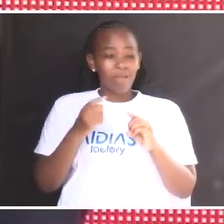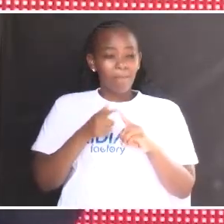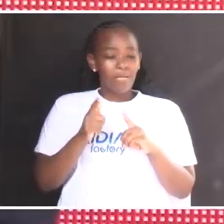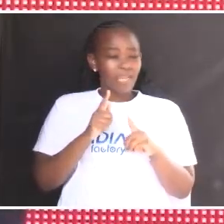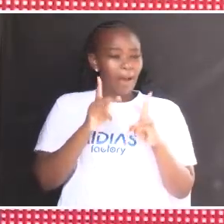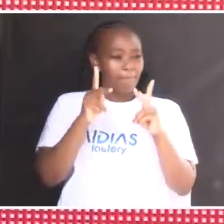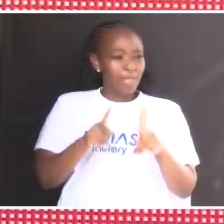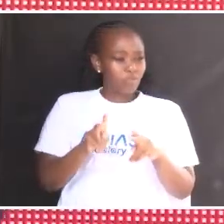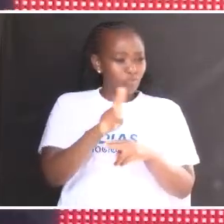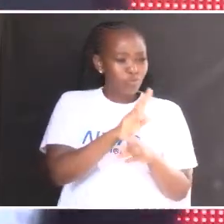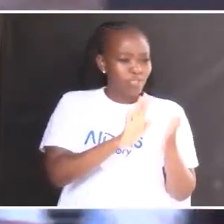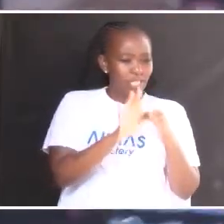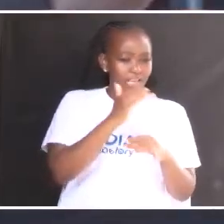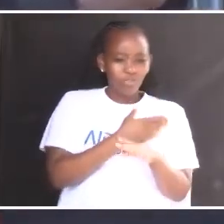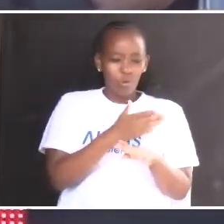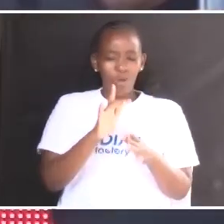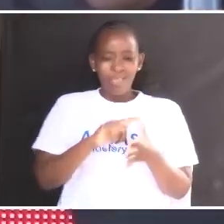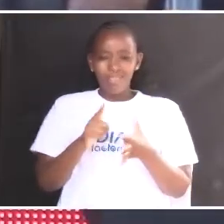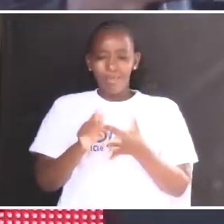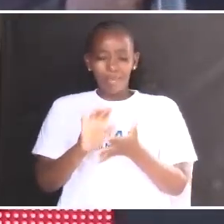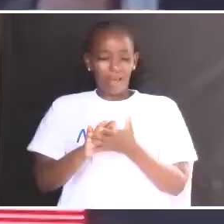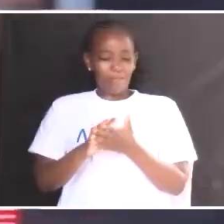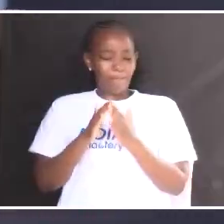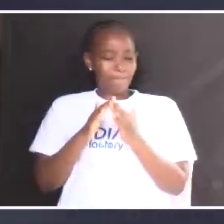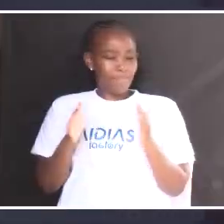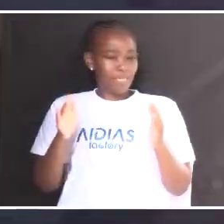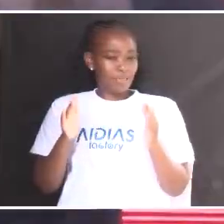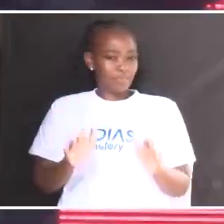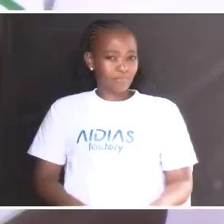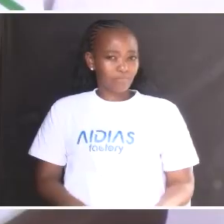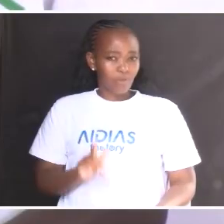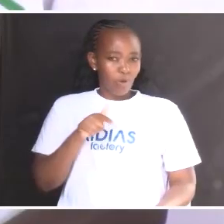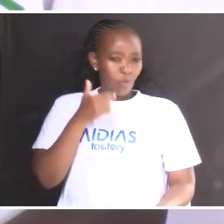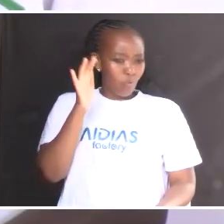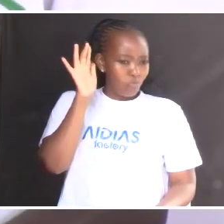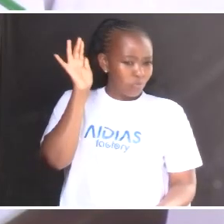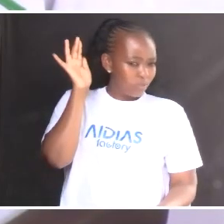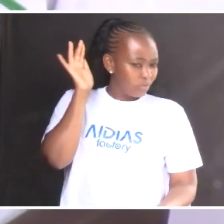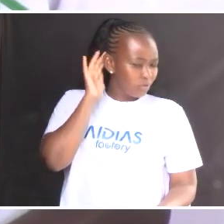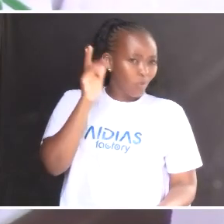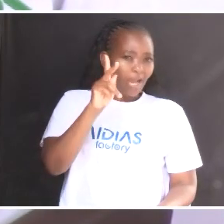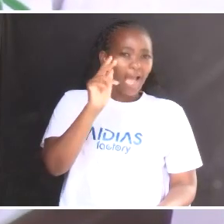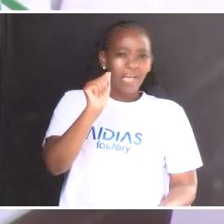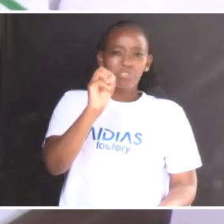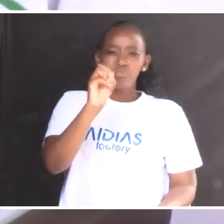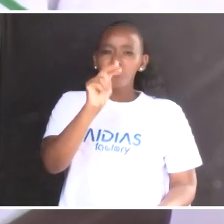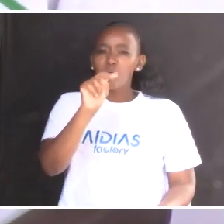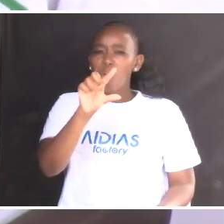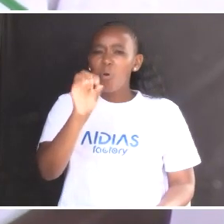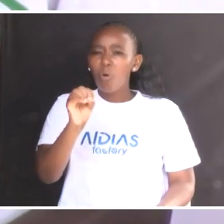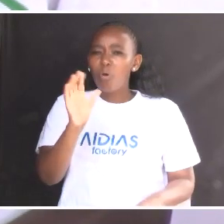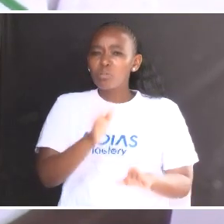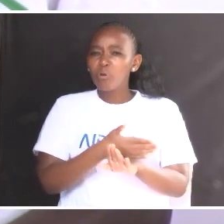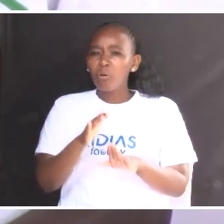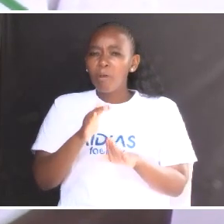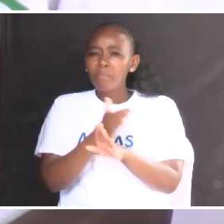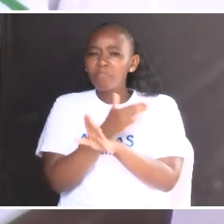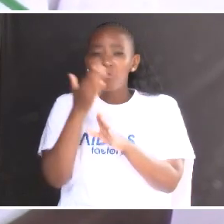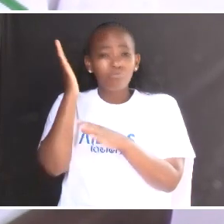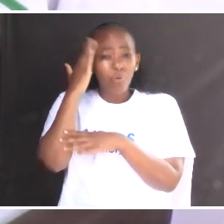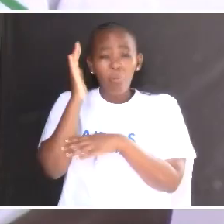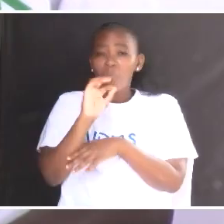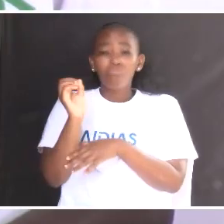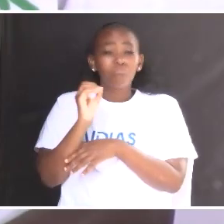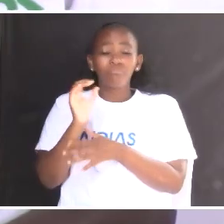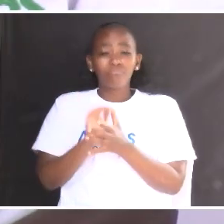kazi yao, and they become a hit. Nani alikuwa anajua Kasongo? Hiyo wimbo ya Kasongo. I'm not being